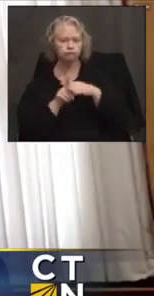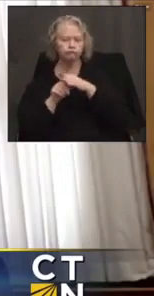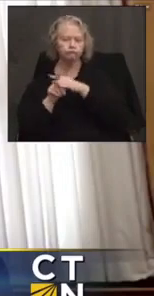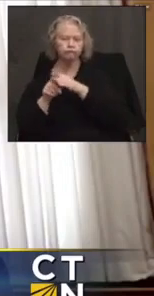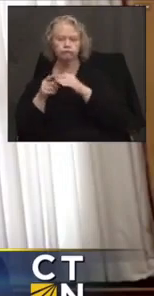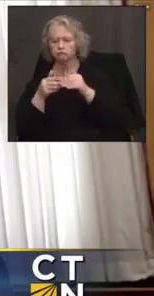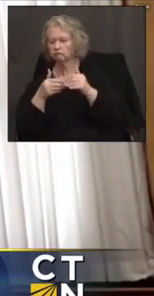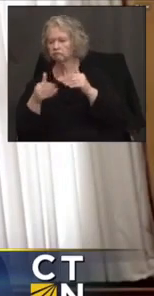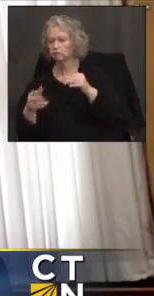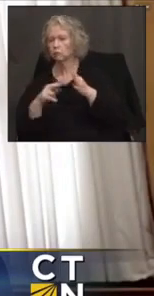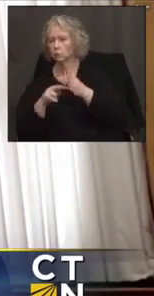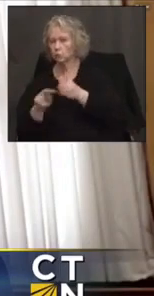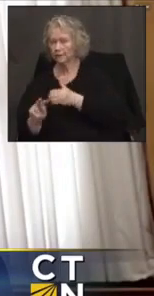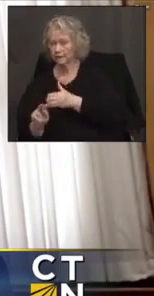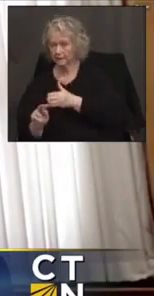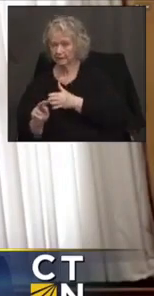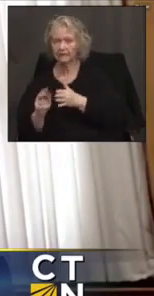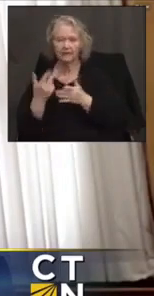done to